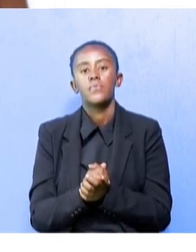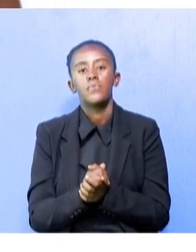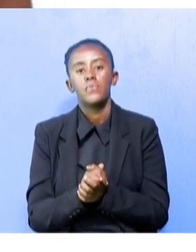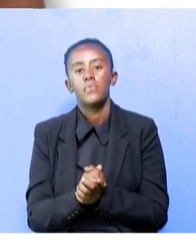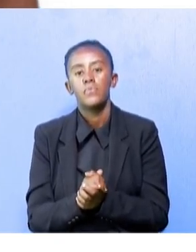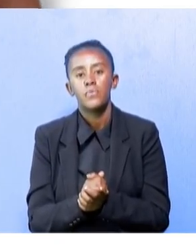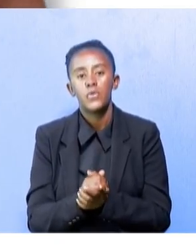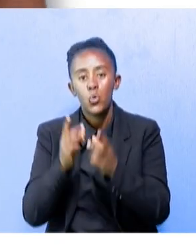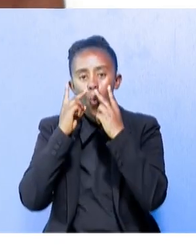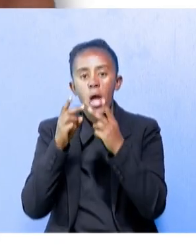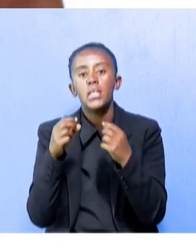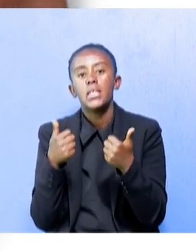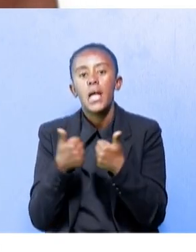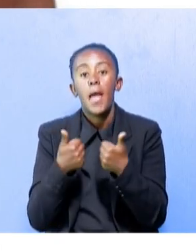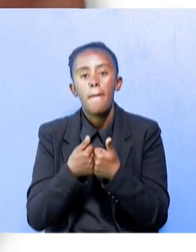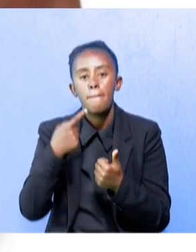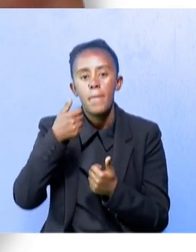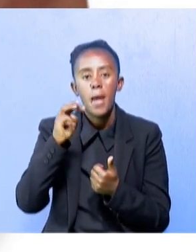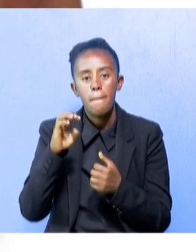the game